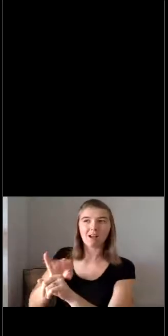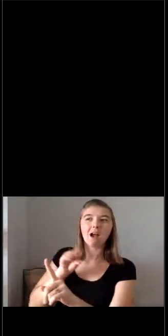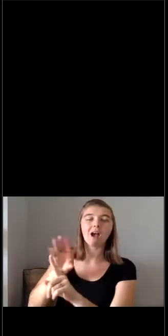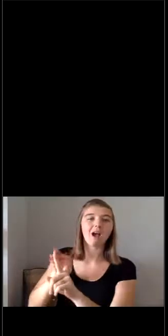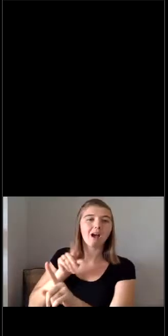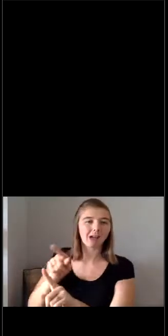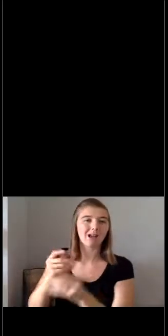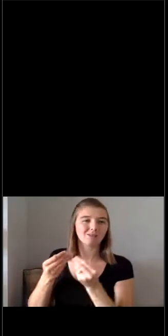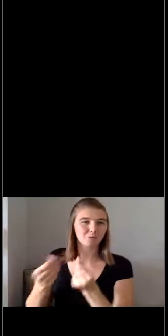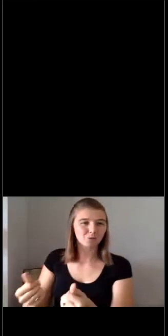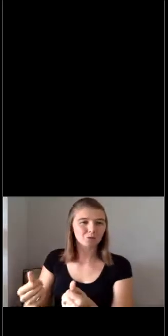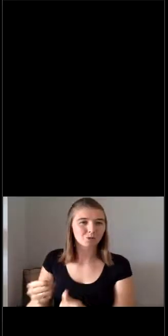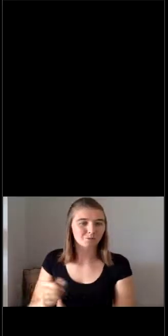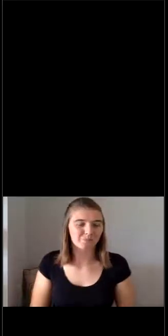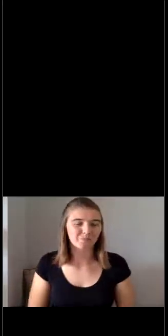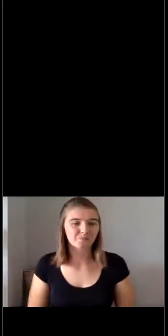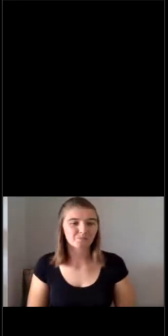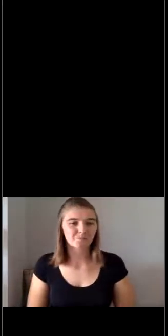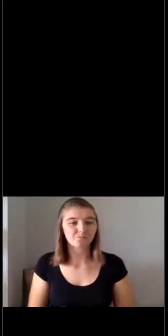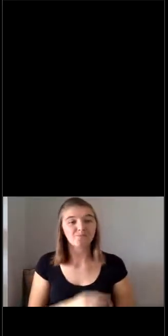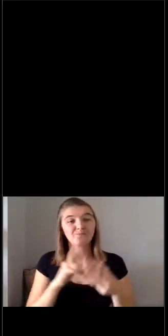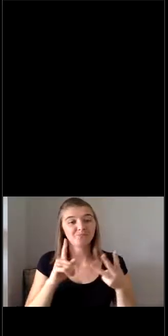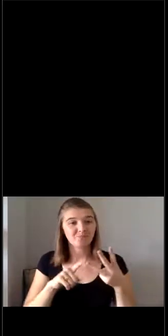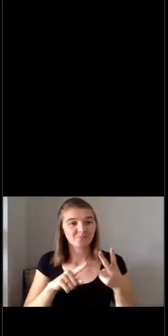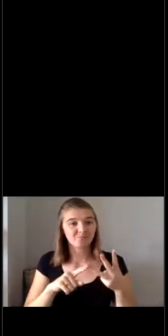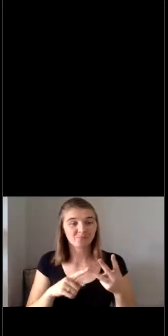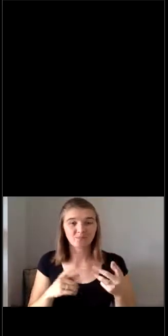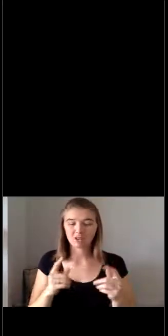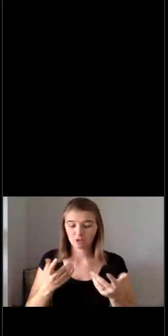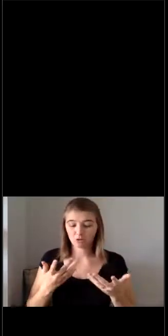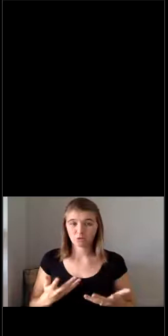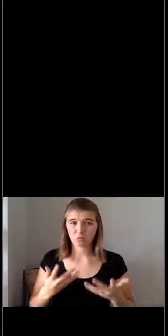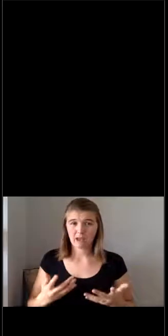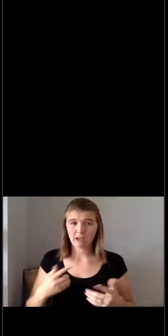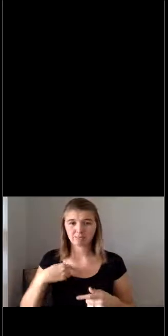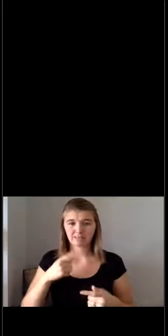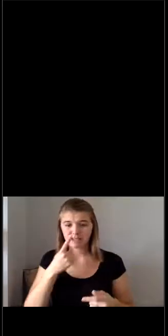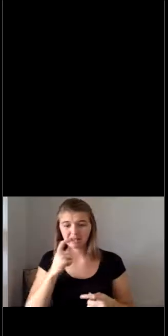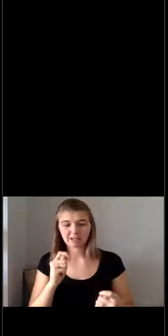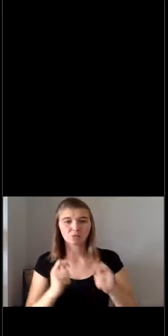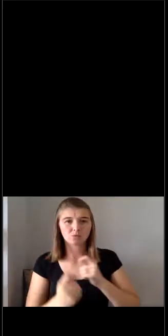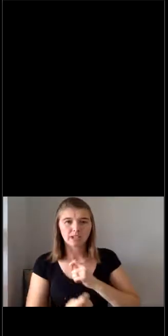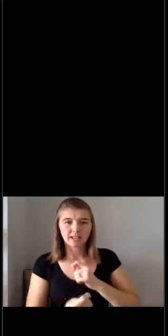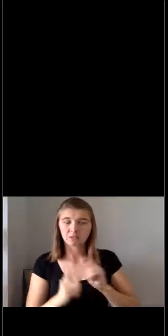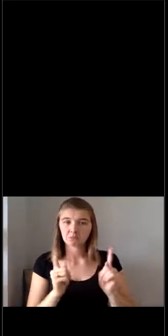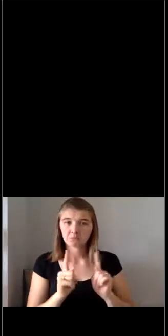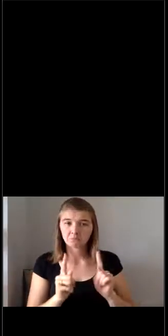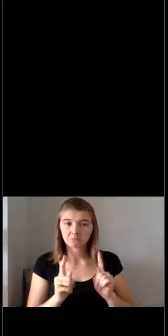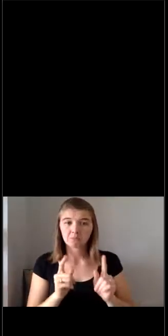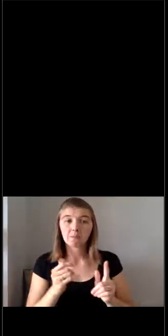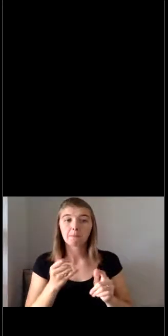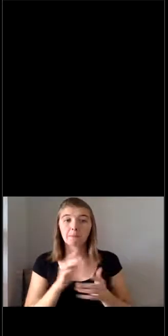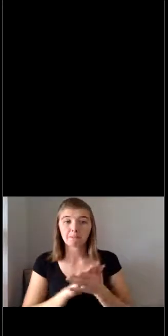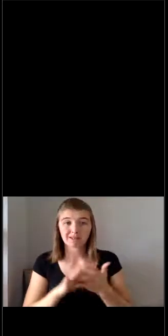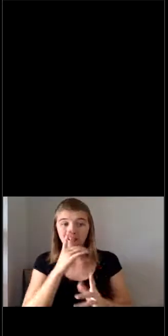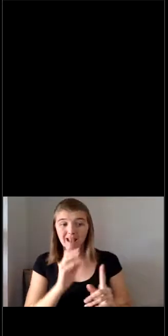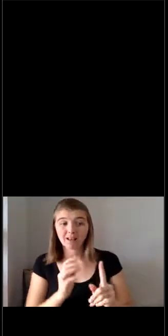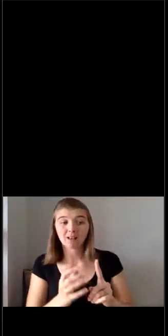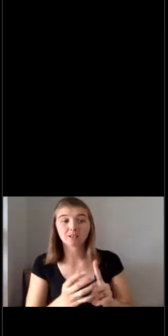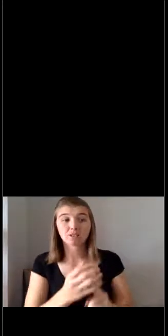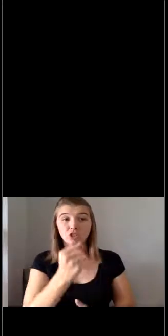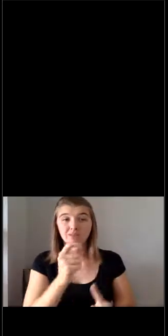what's one thing I can do differently today to help me get closer to a solution? So a classic example will be a lot of people, when they are stressed or